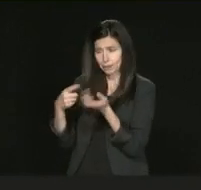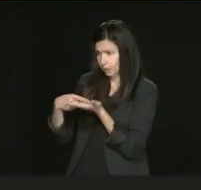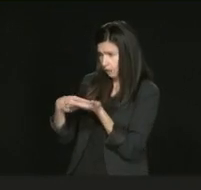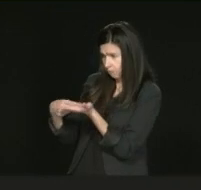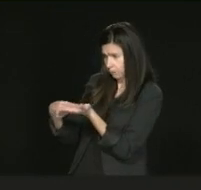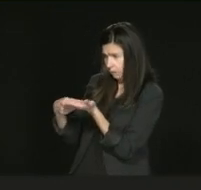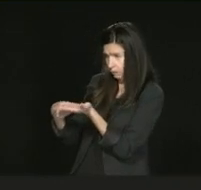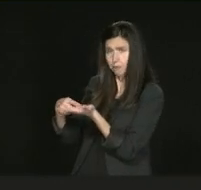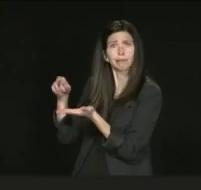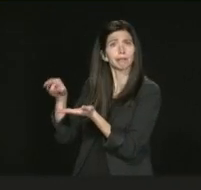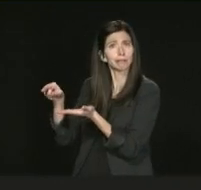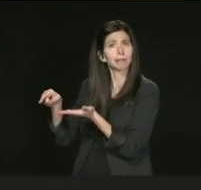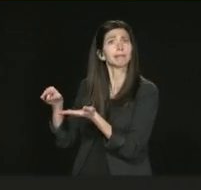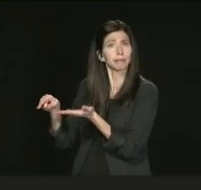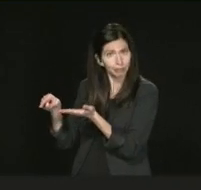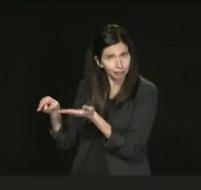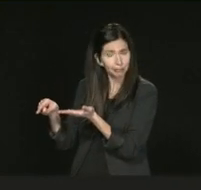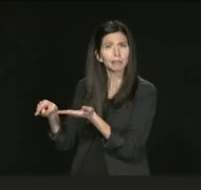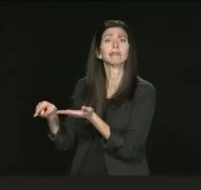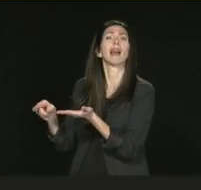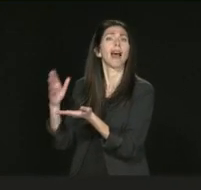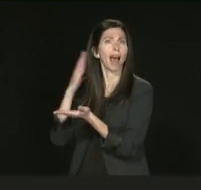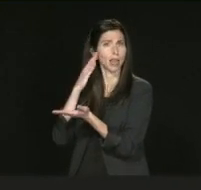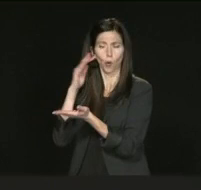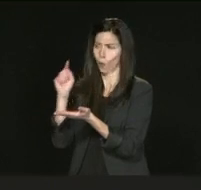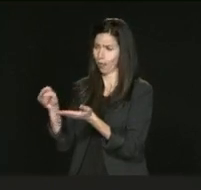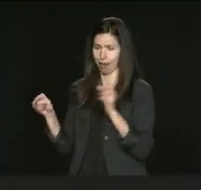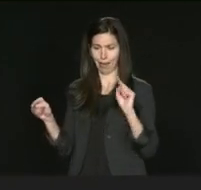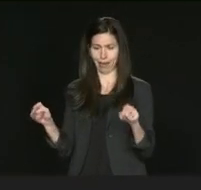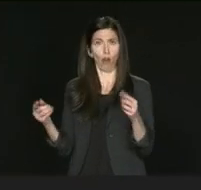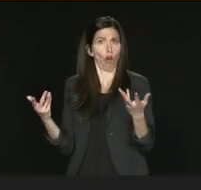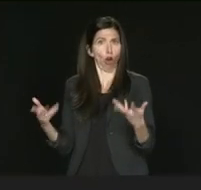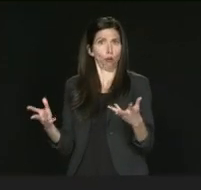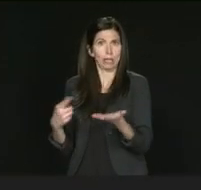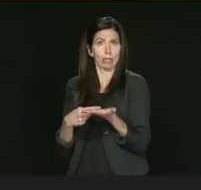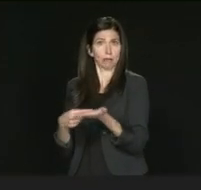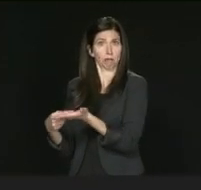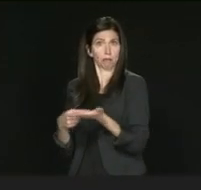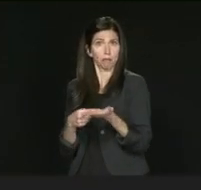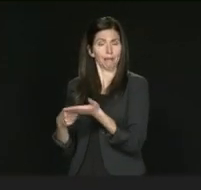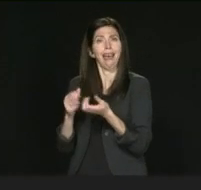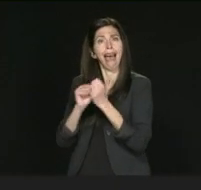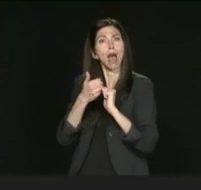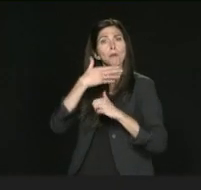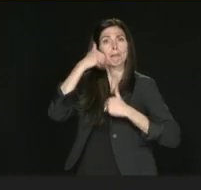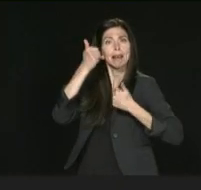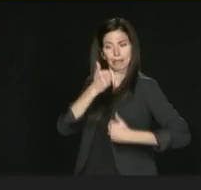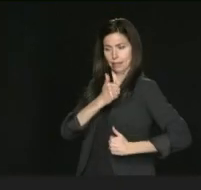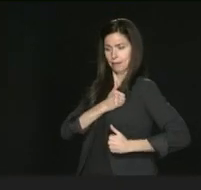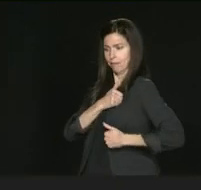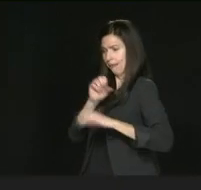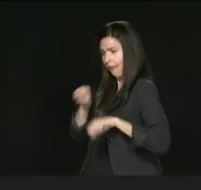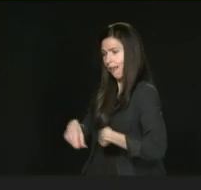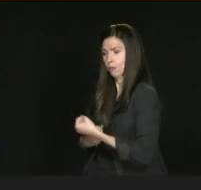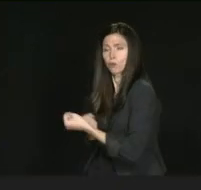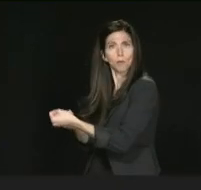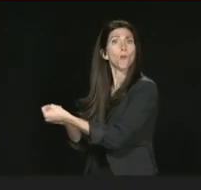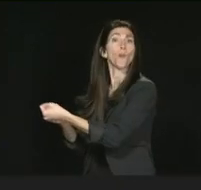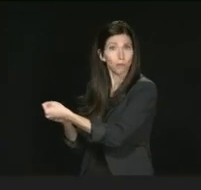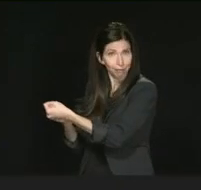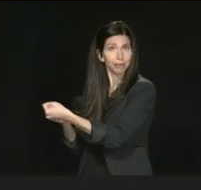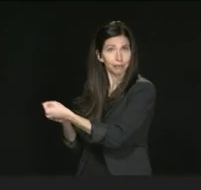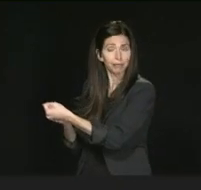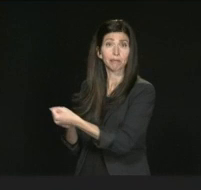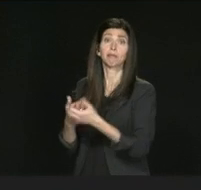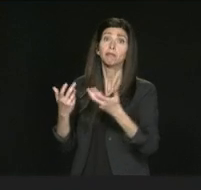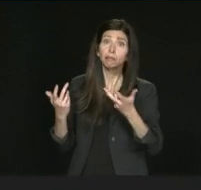discussed with the Canadian Armed Forces was the support that had to take place in a context to reassure not only to